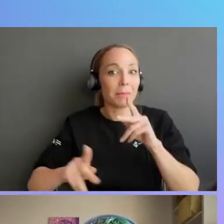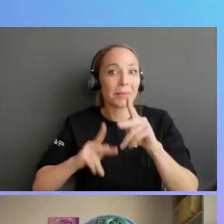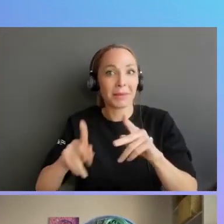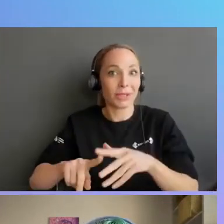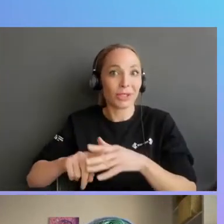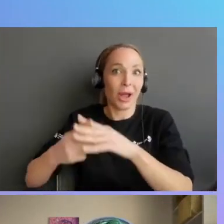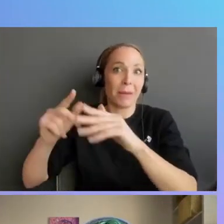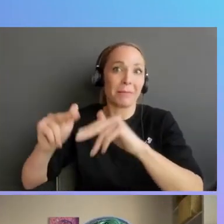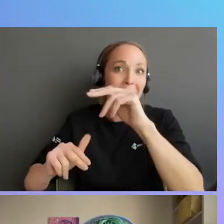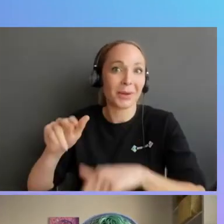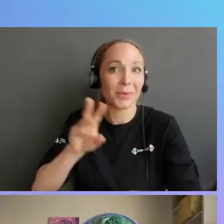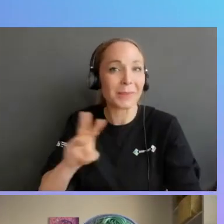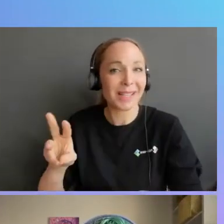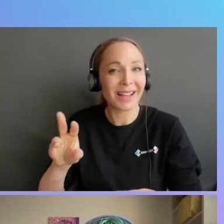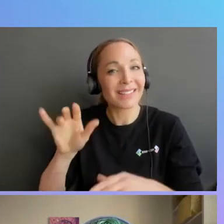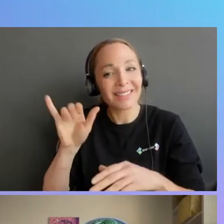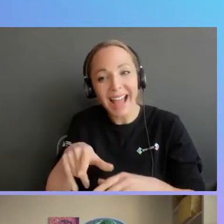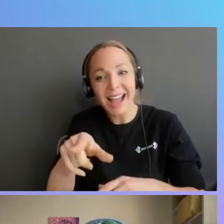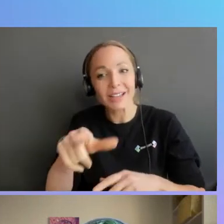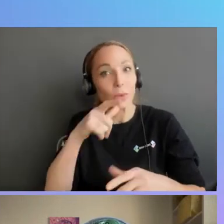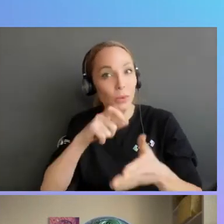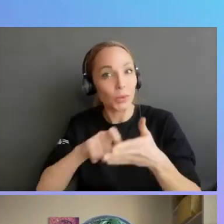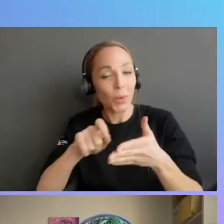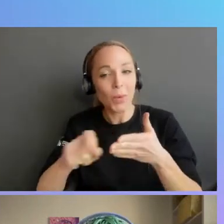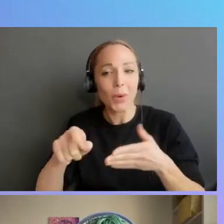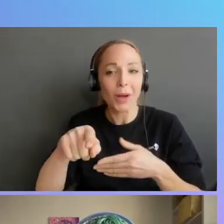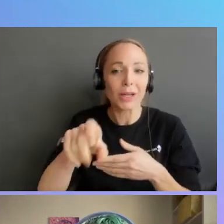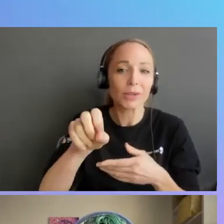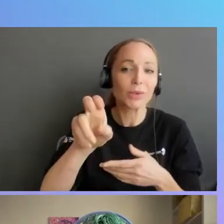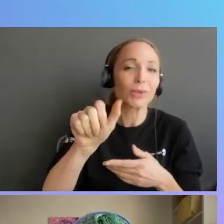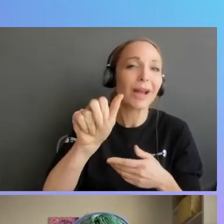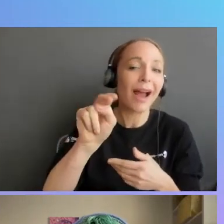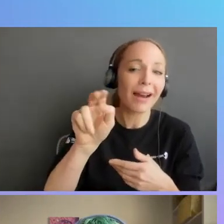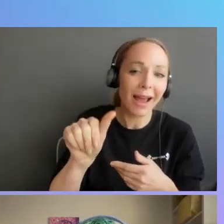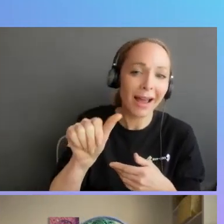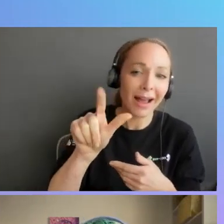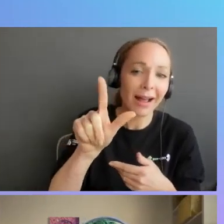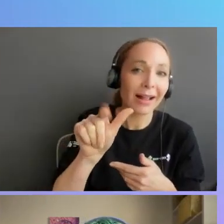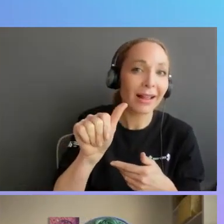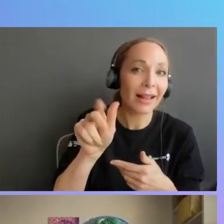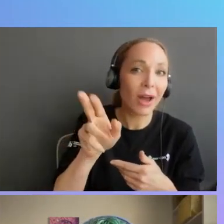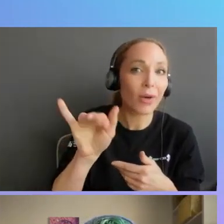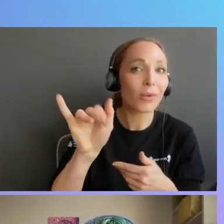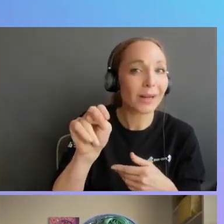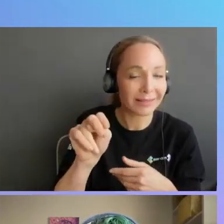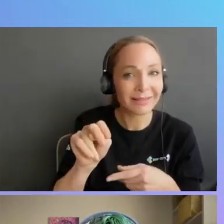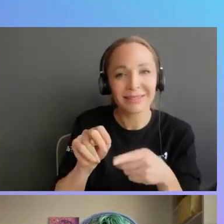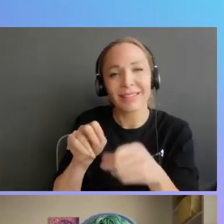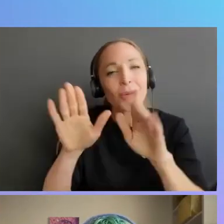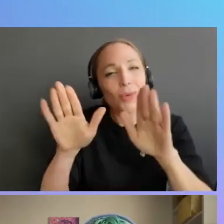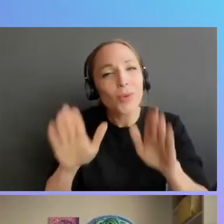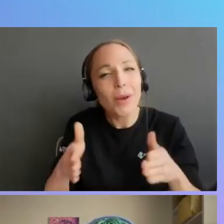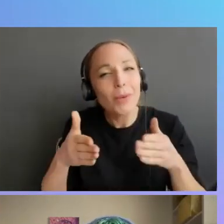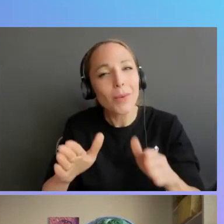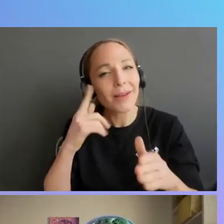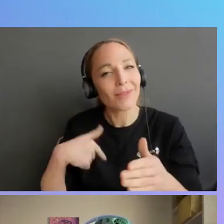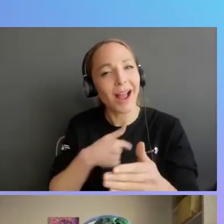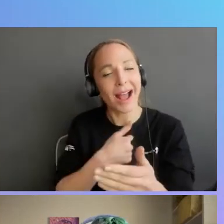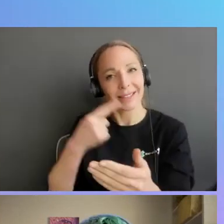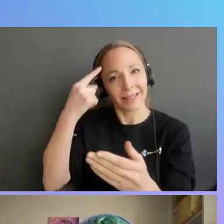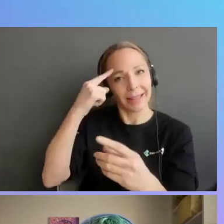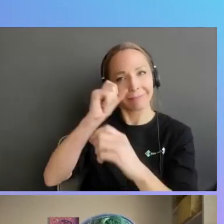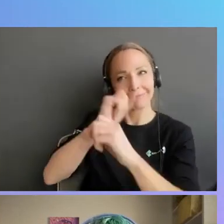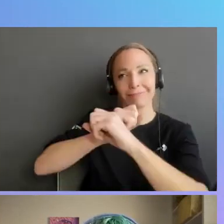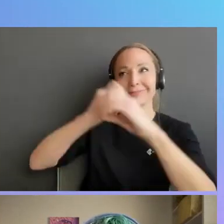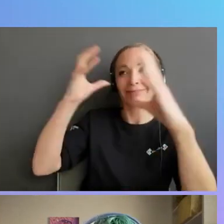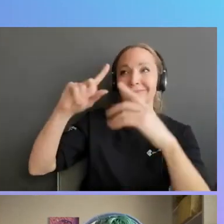towards. I don't think we're quite there today, but we're on the path to getting there. It would be wonderful if the platforms